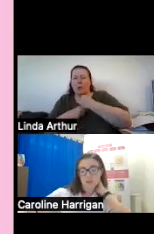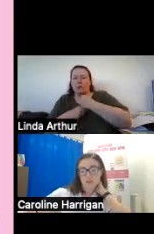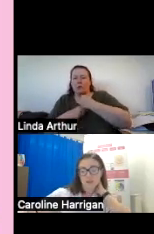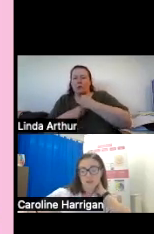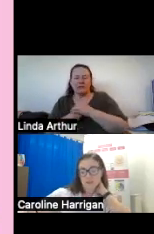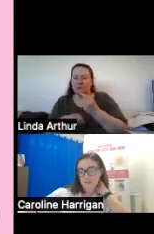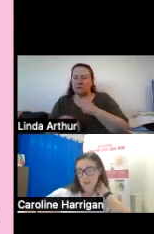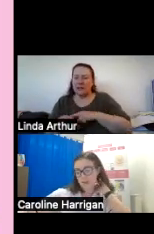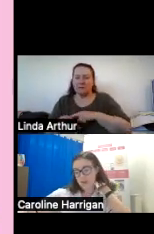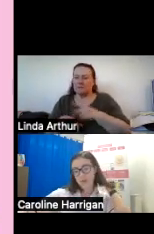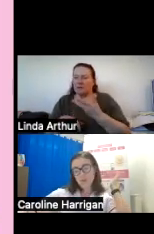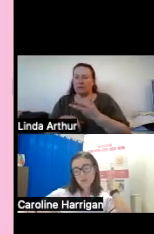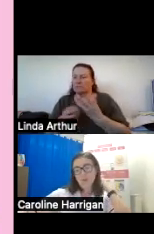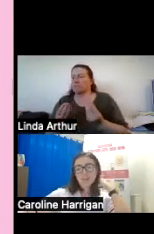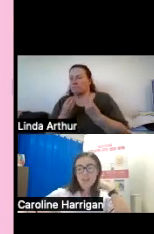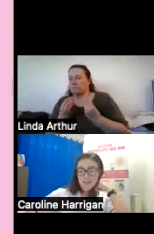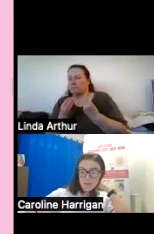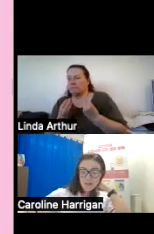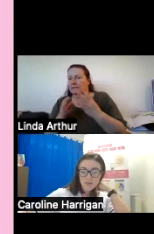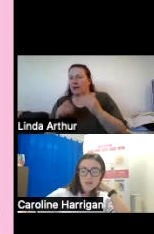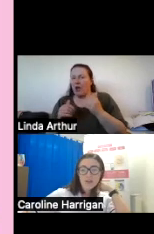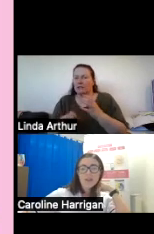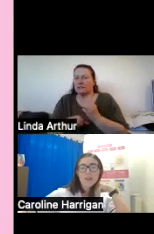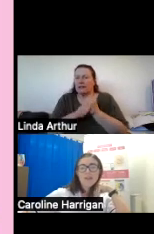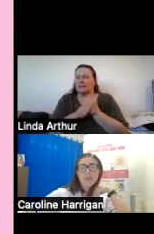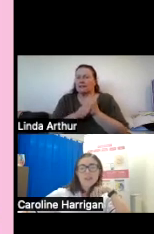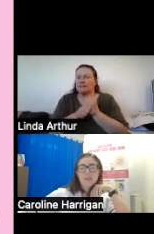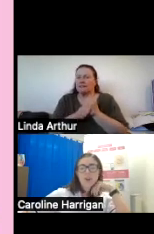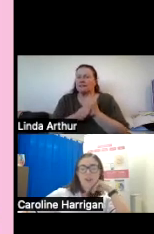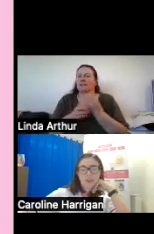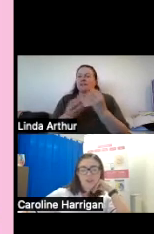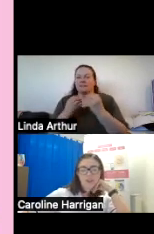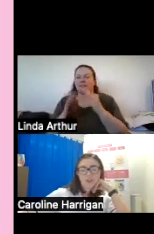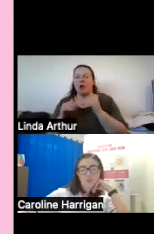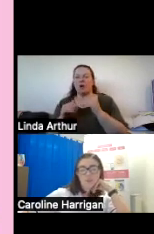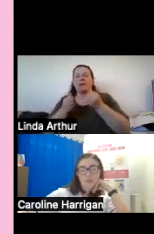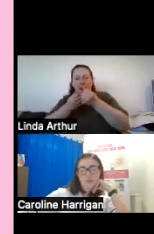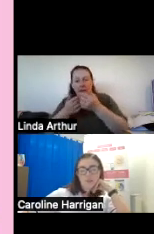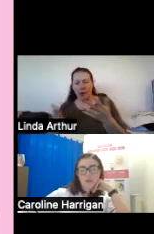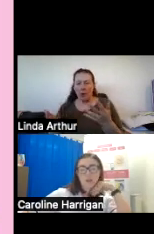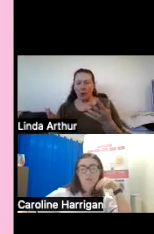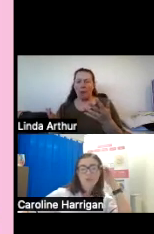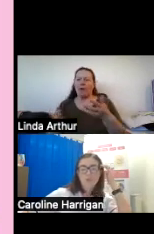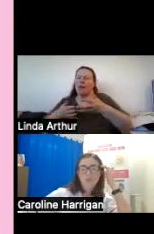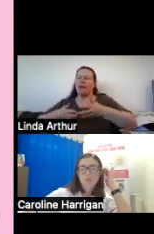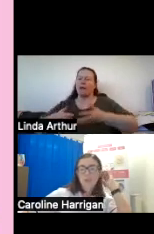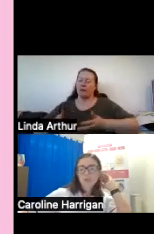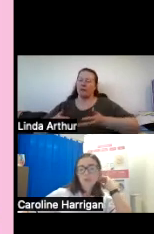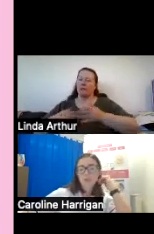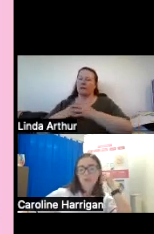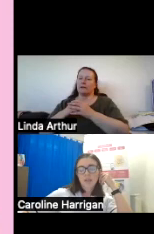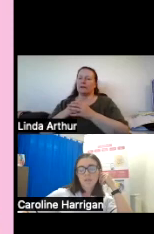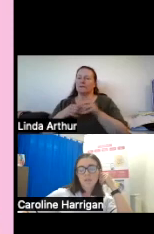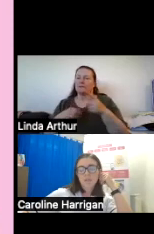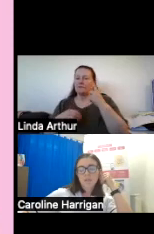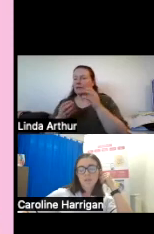it's not always about teaching people of how to tighten their pelvic floor. It's teaching them how to let go. So make sure in between when